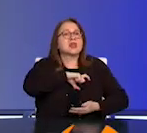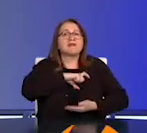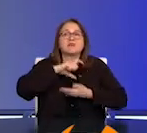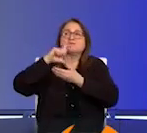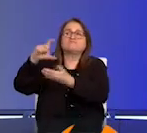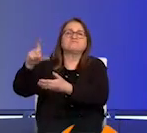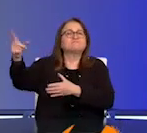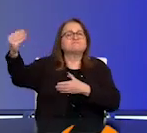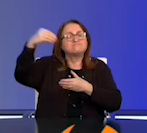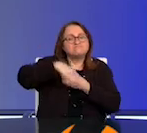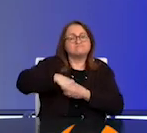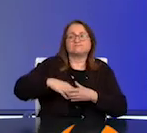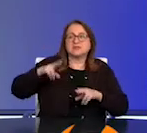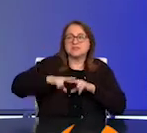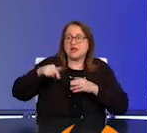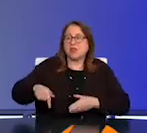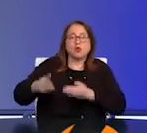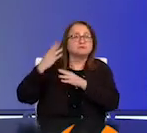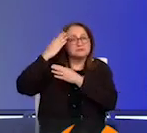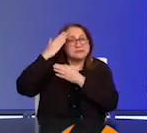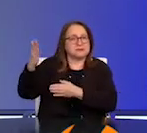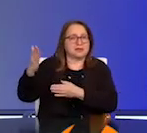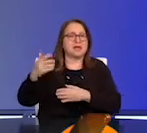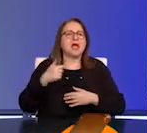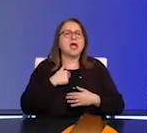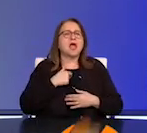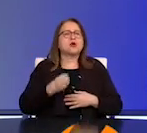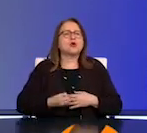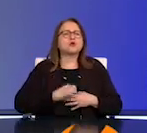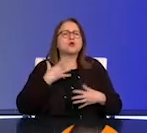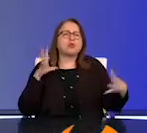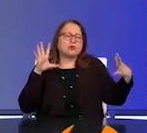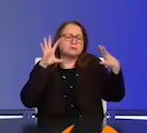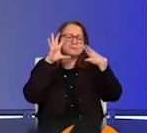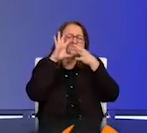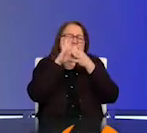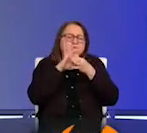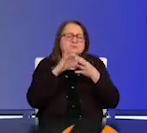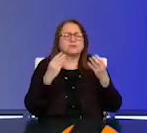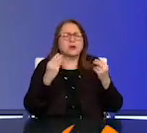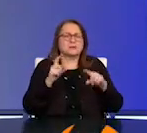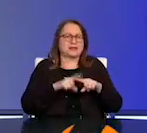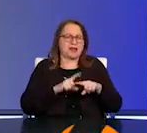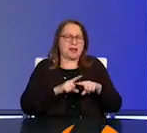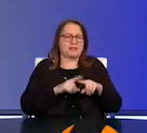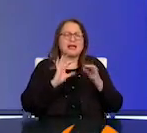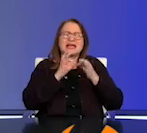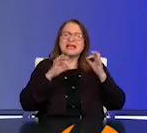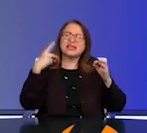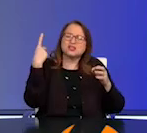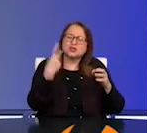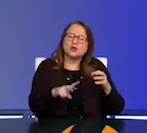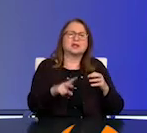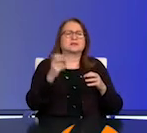In feeling a profound connection to Greece, her landscapes, her history, and her